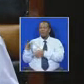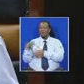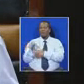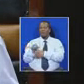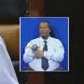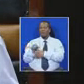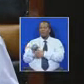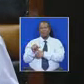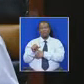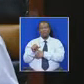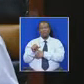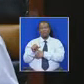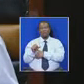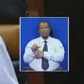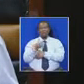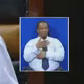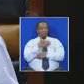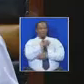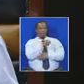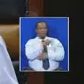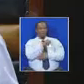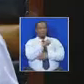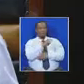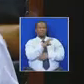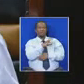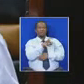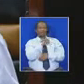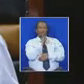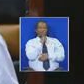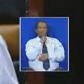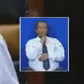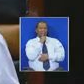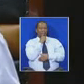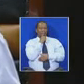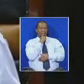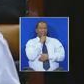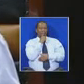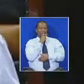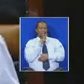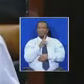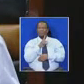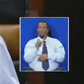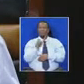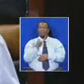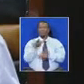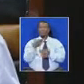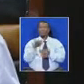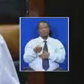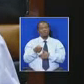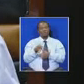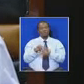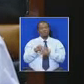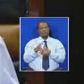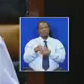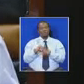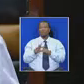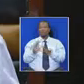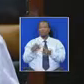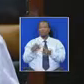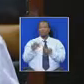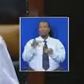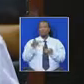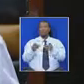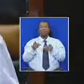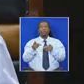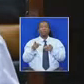My immediate reaction is that this is a political statement